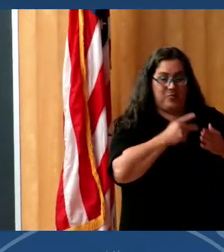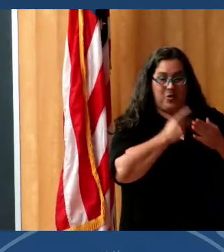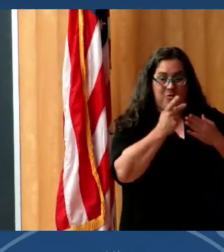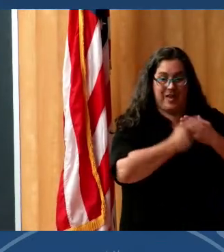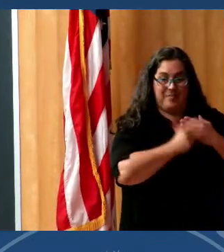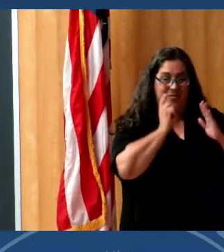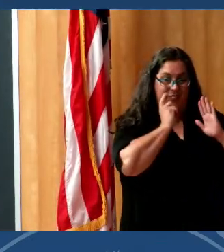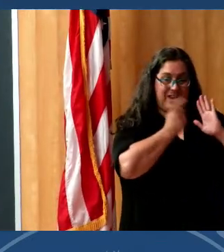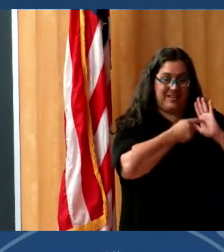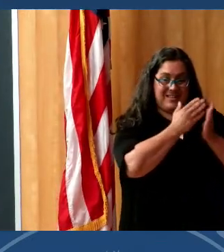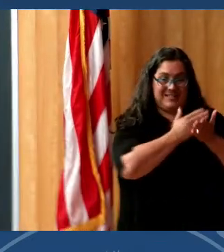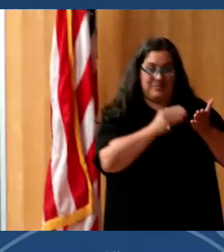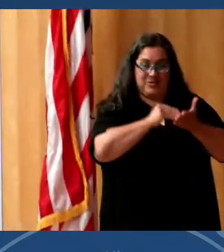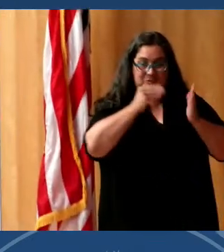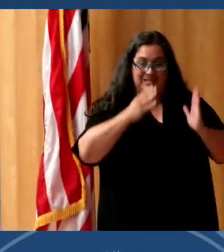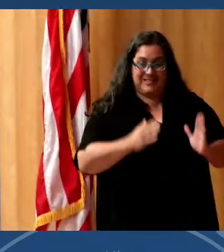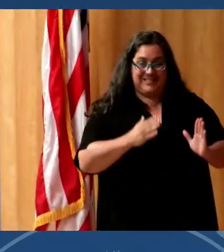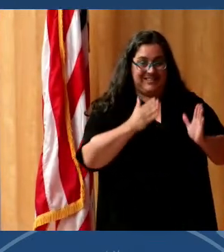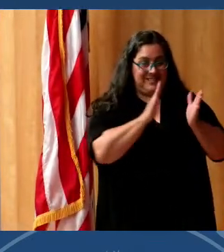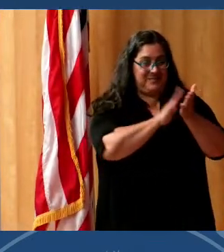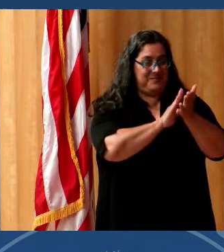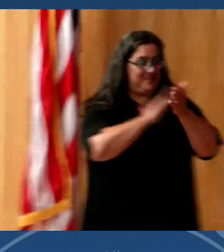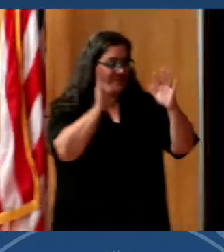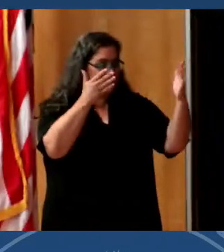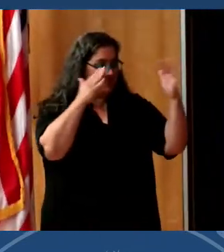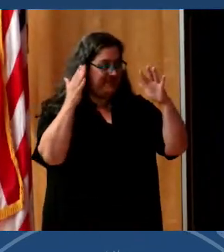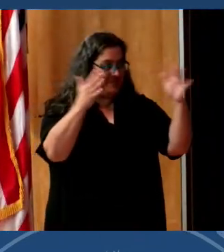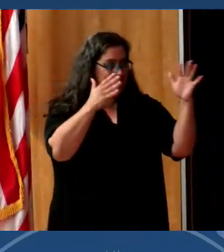recognize some students.